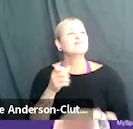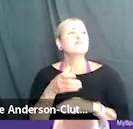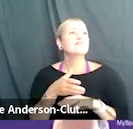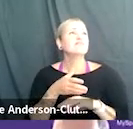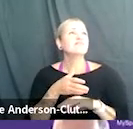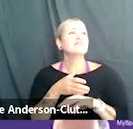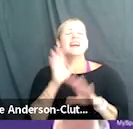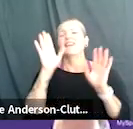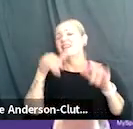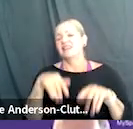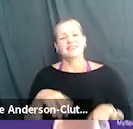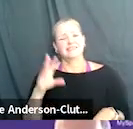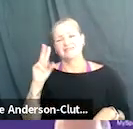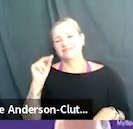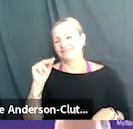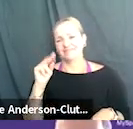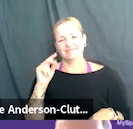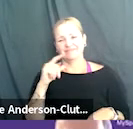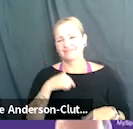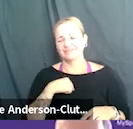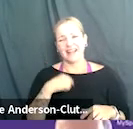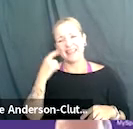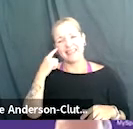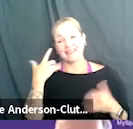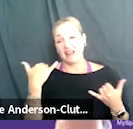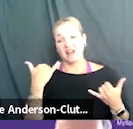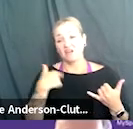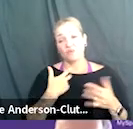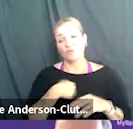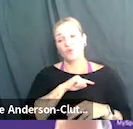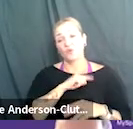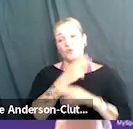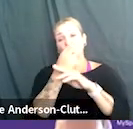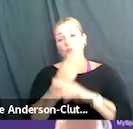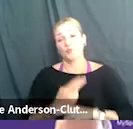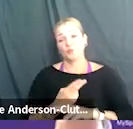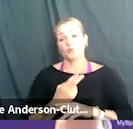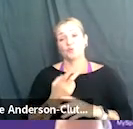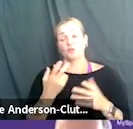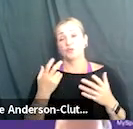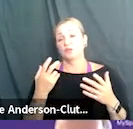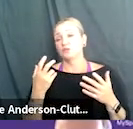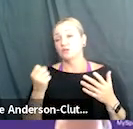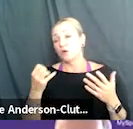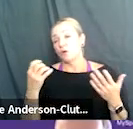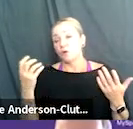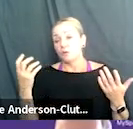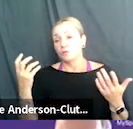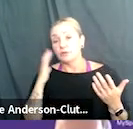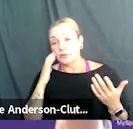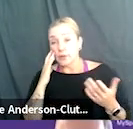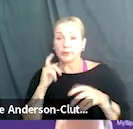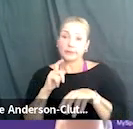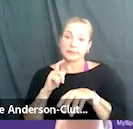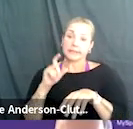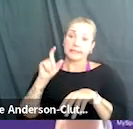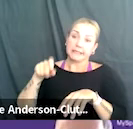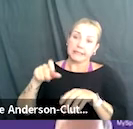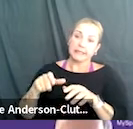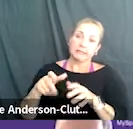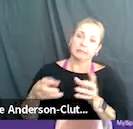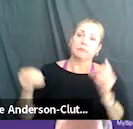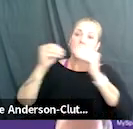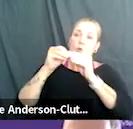time. So they weren't really dealing with the behavior. They were just giving extra time and making sure there was somebody available to tell him to do, or that it was okay to do